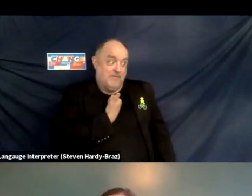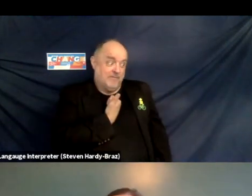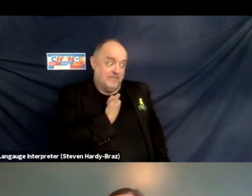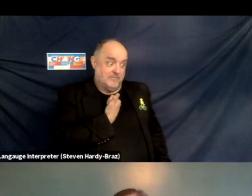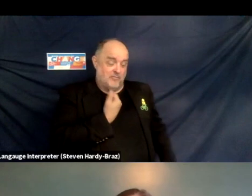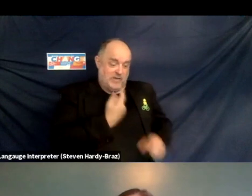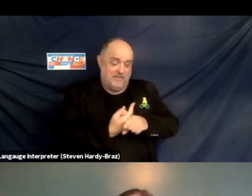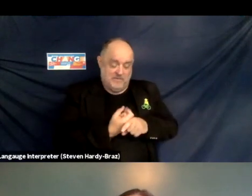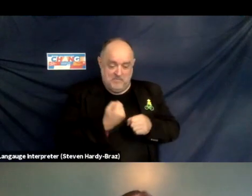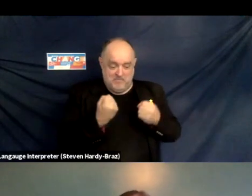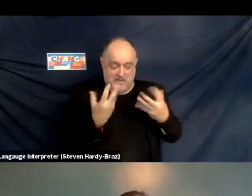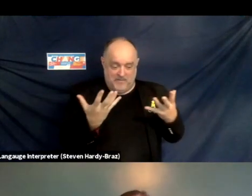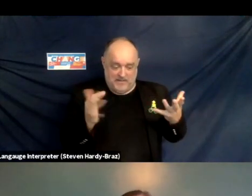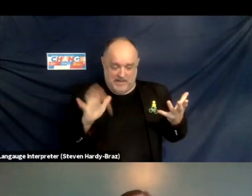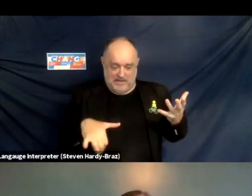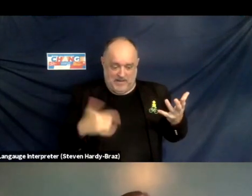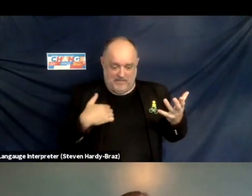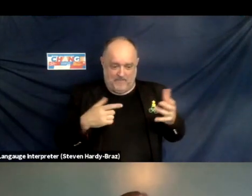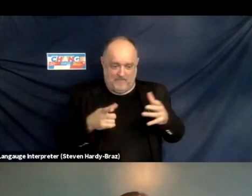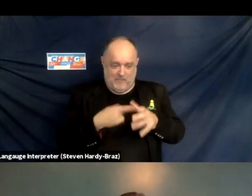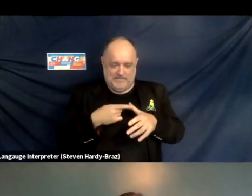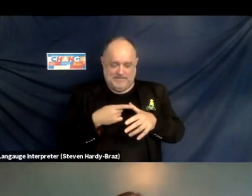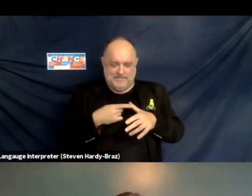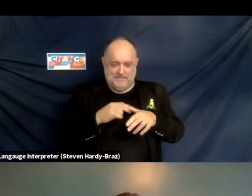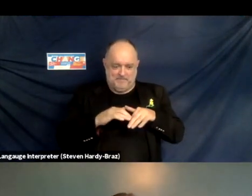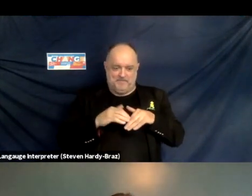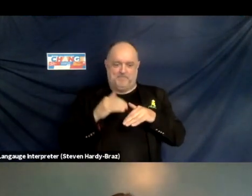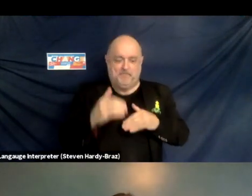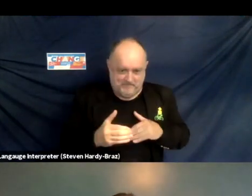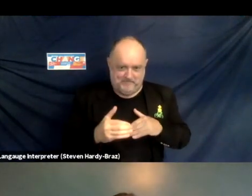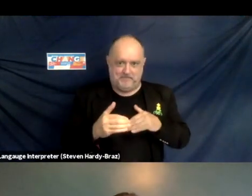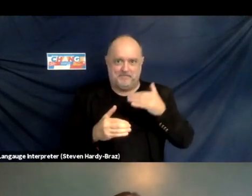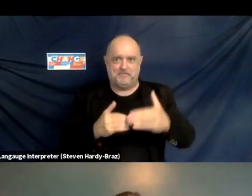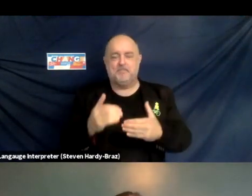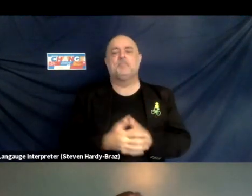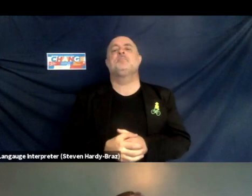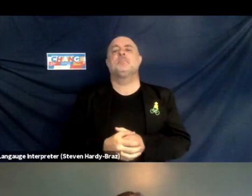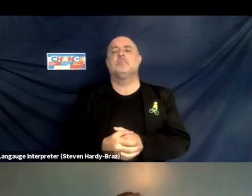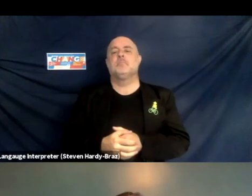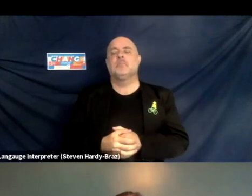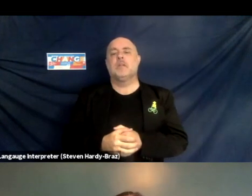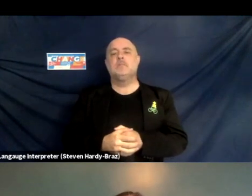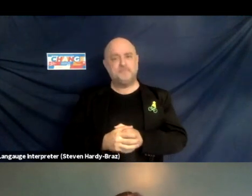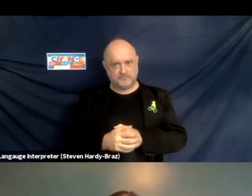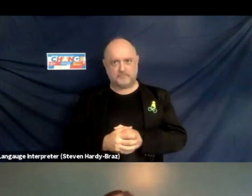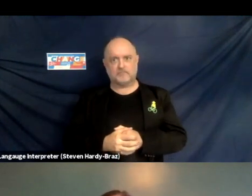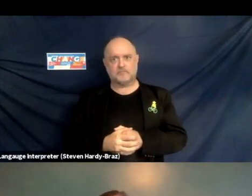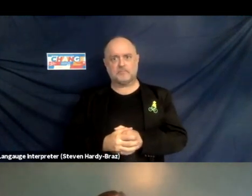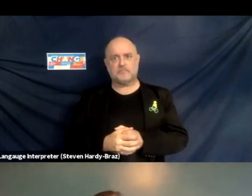a lot of us who need that first step. So Bill, that allies question, I want to sort of point to